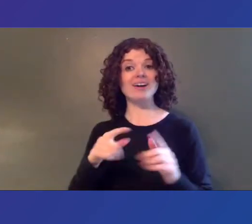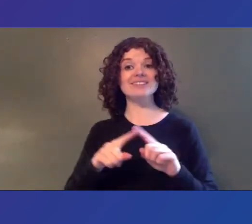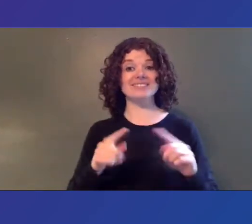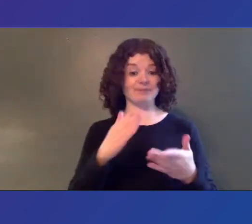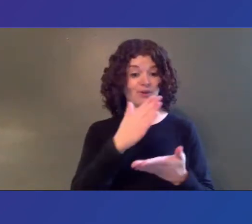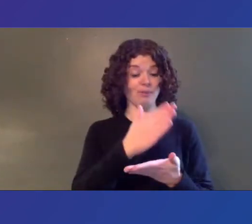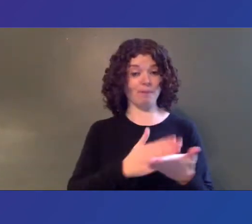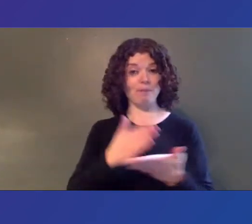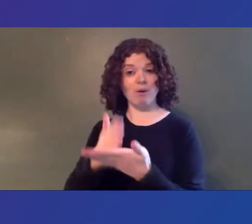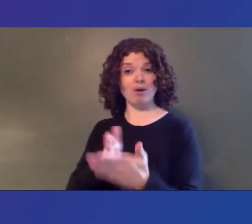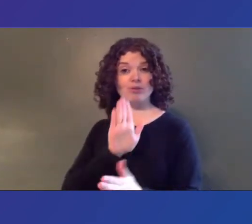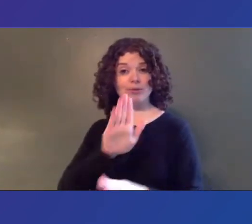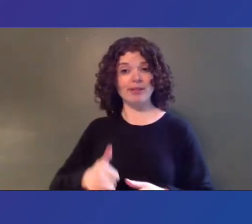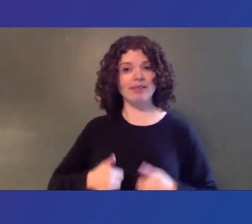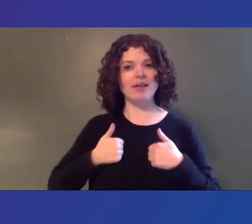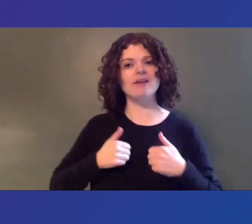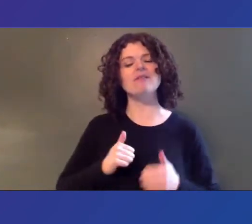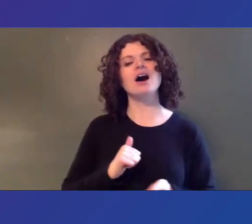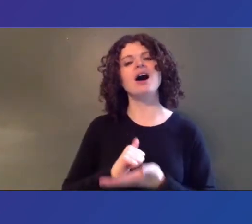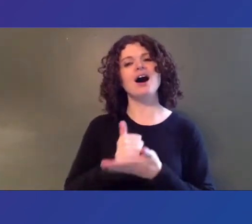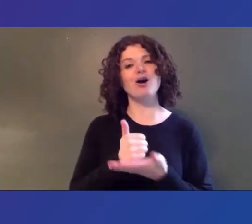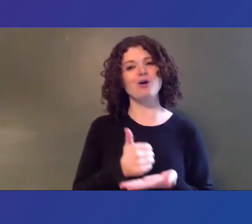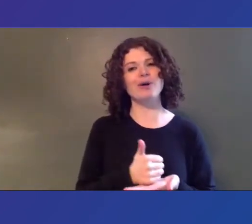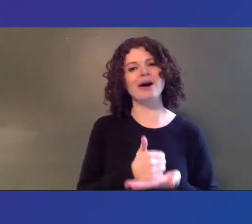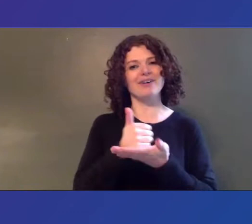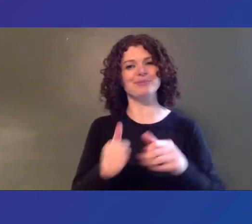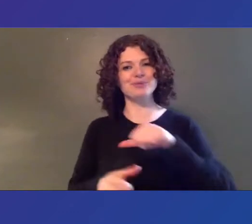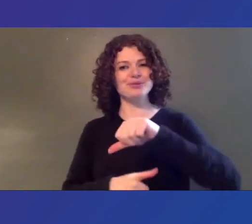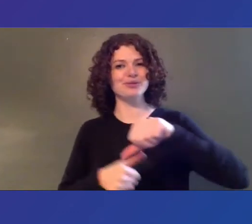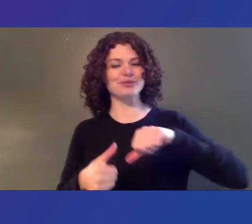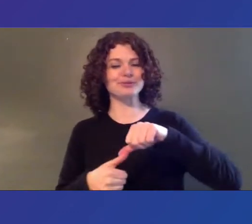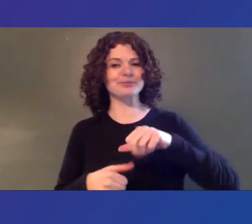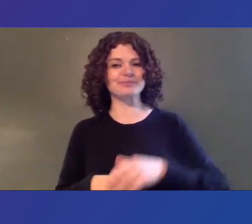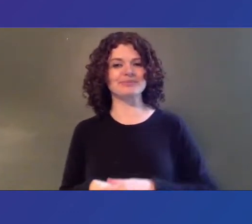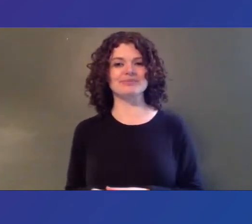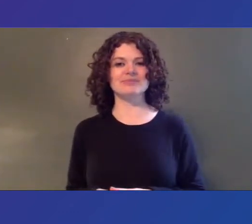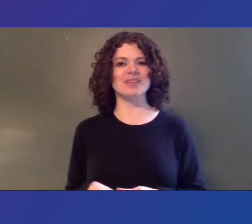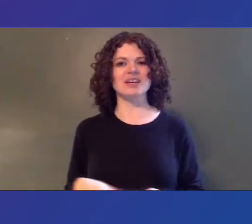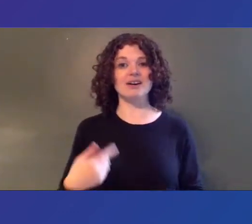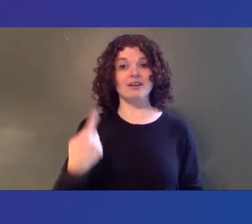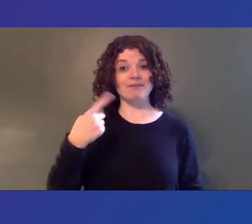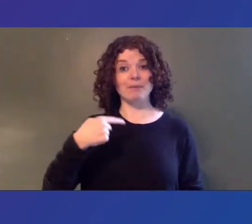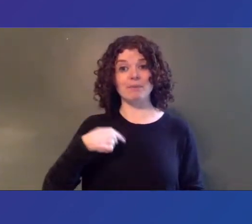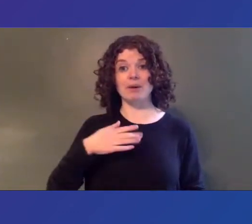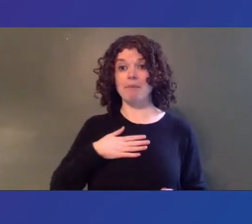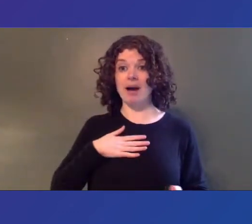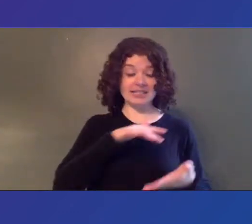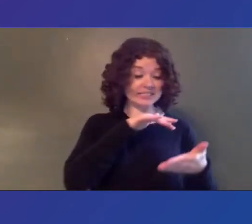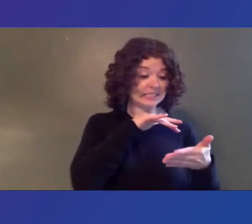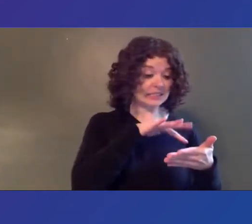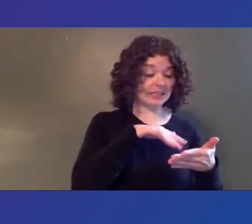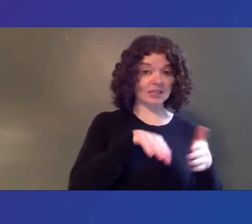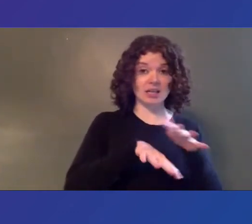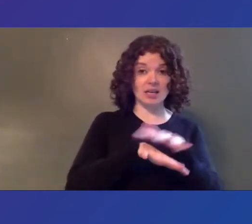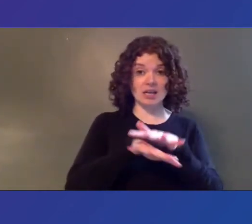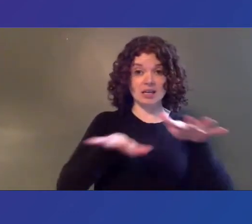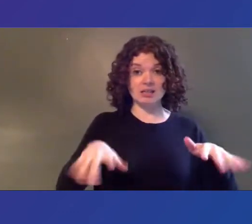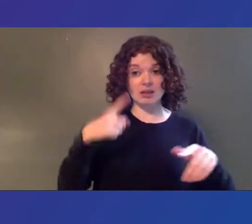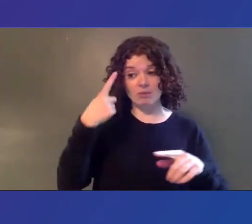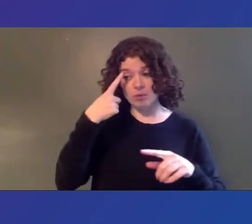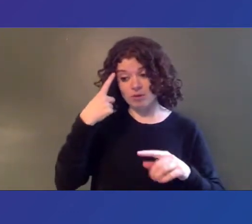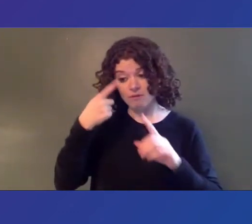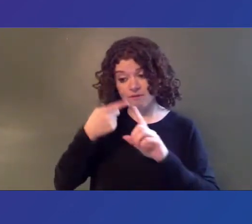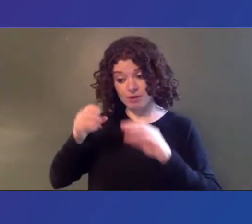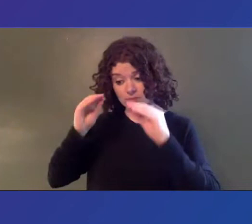another. So it's not like a separate, like my studies were not separate from my teaching, or they were not separate